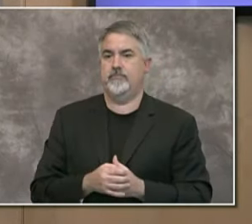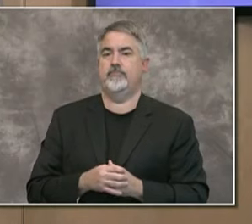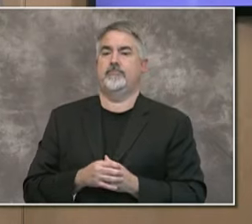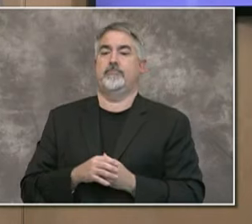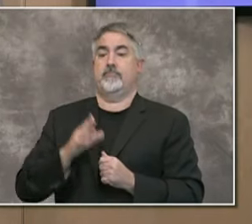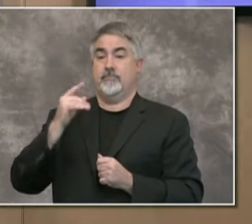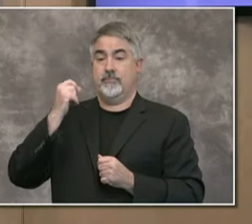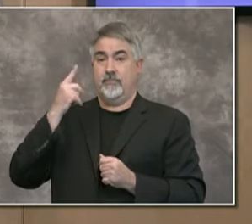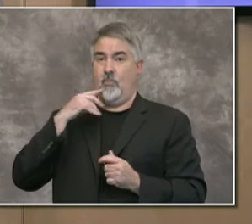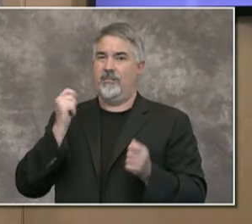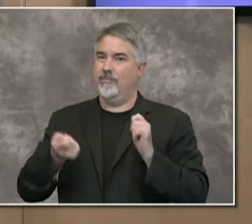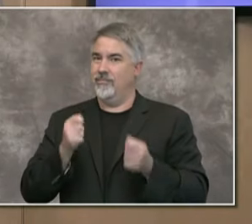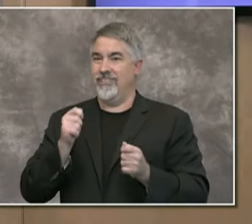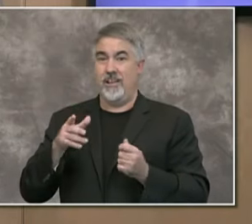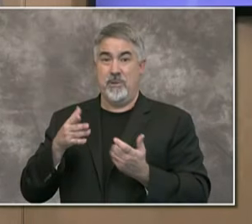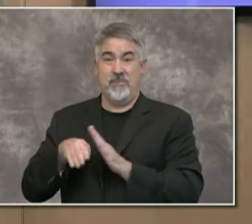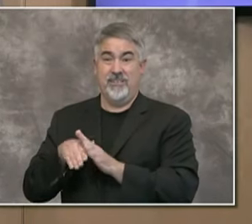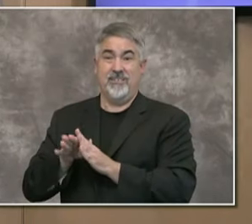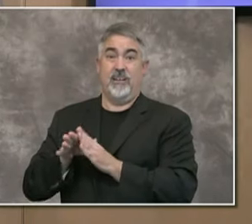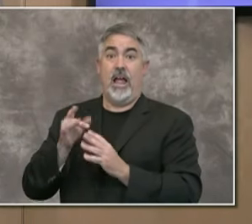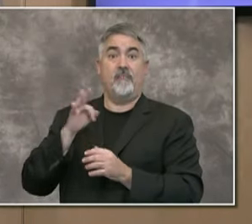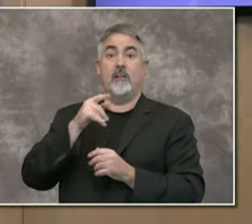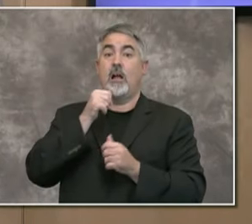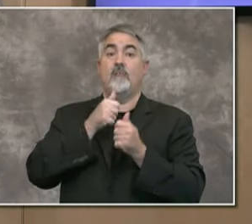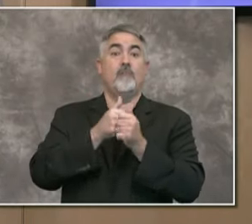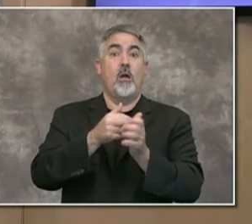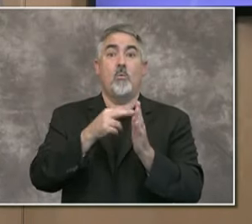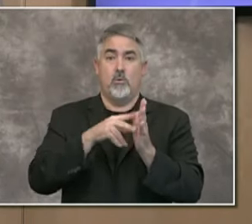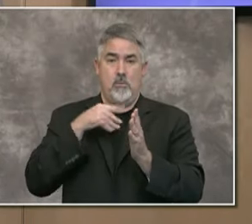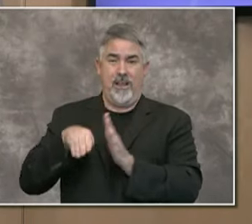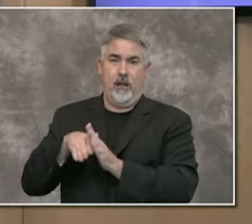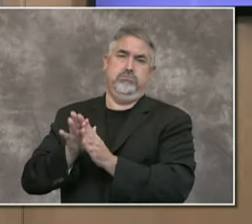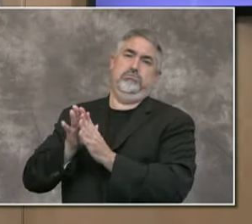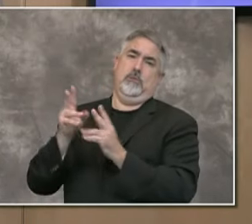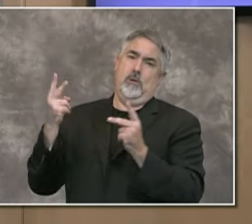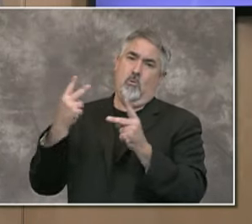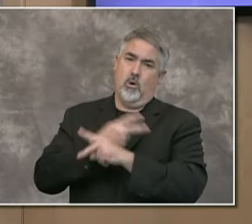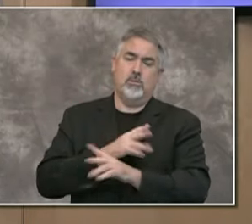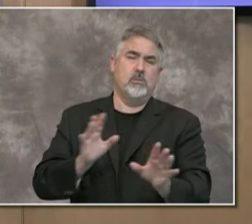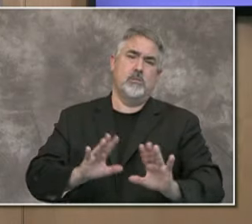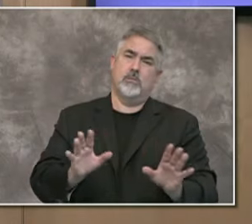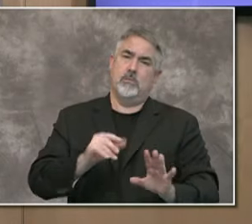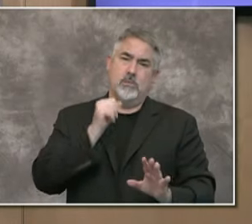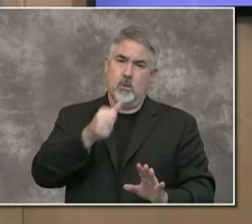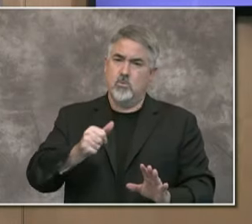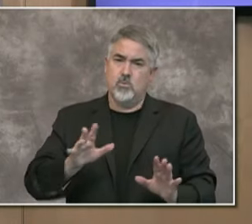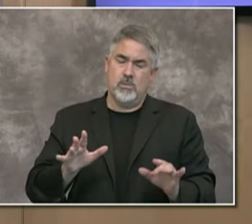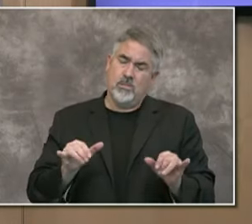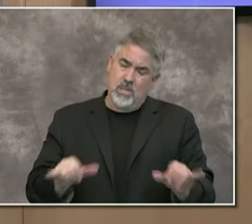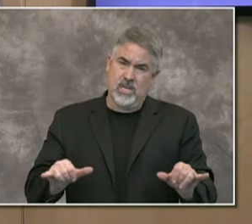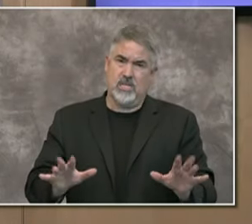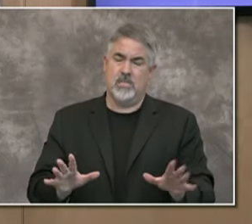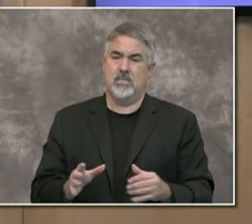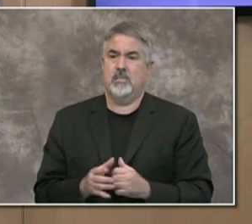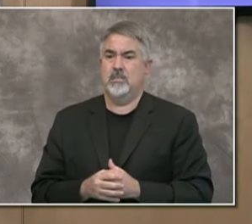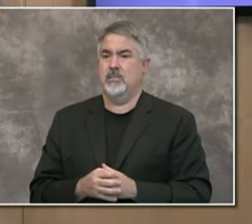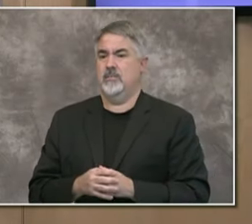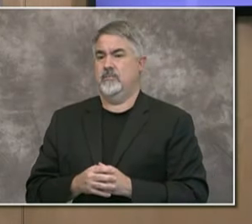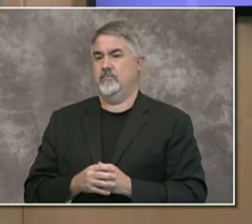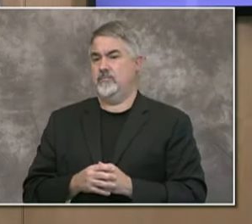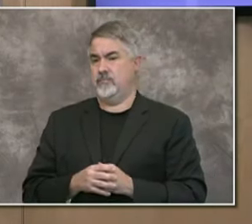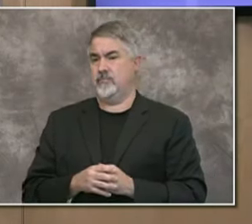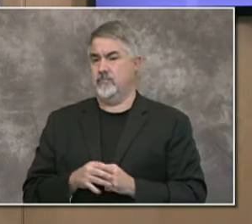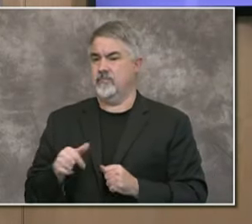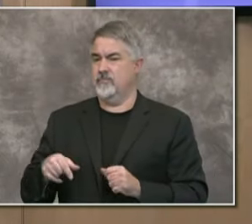actionable? Not at all. We have to maintain the posture that we have. This is a very, very critical